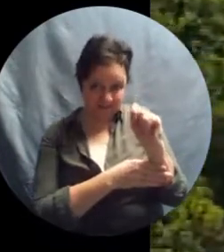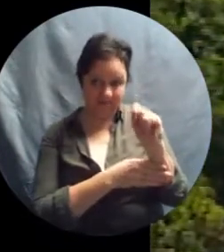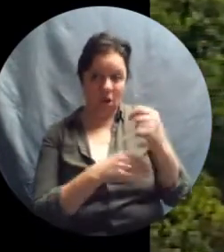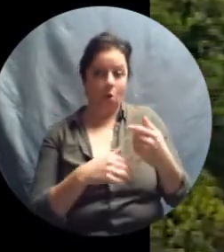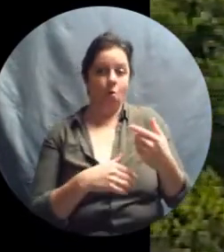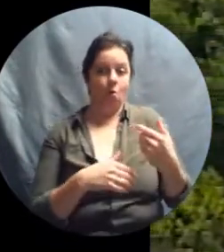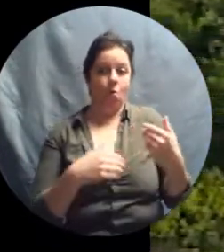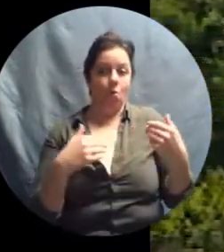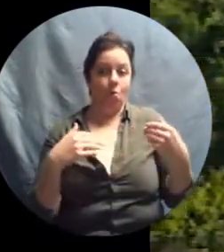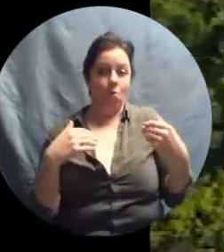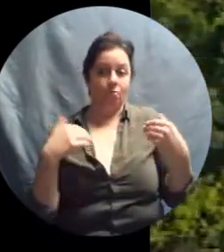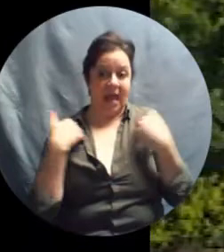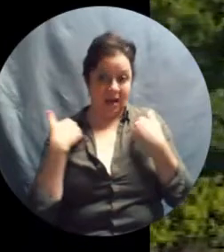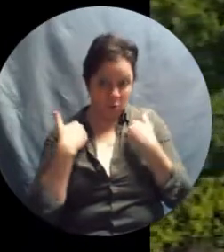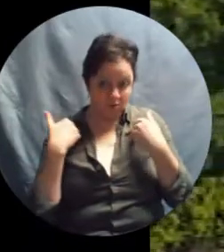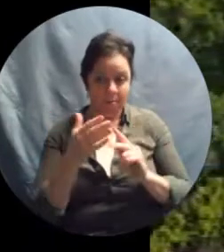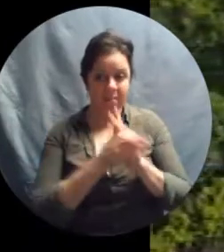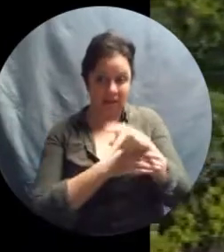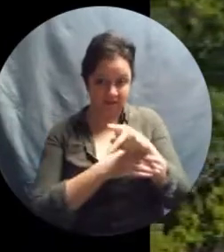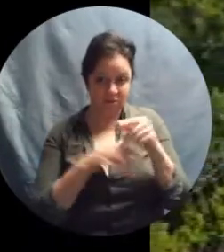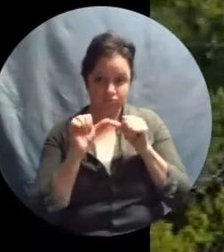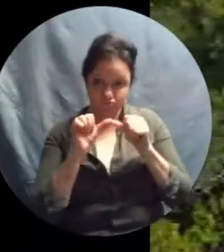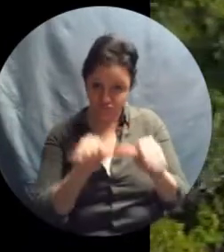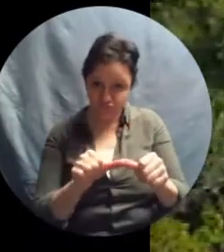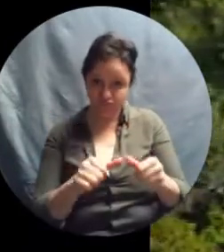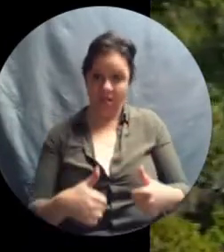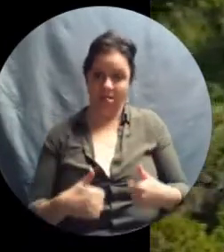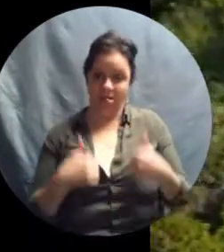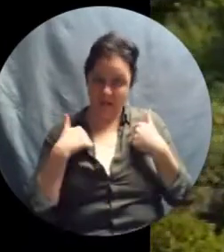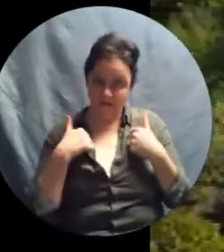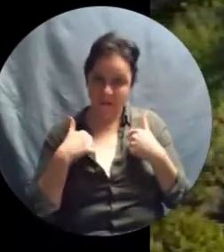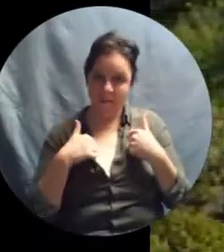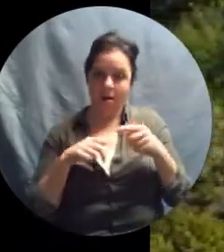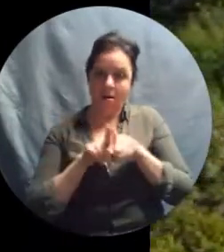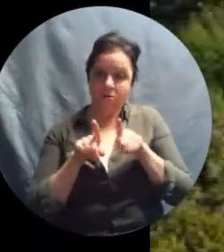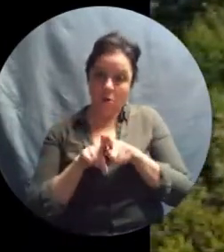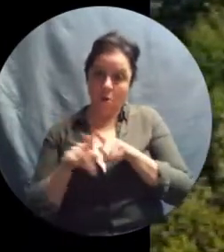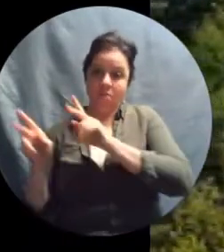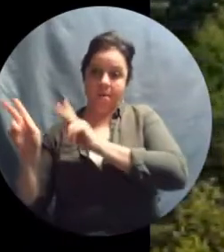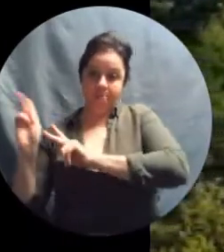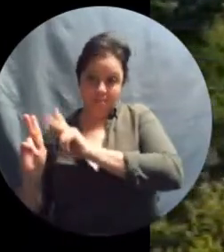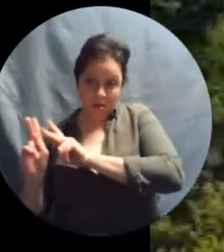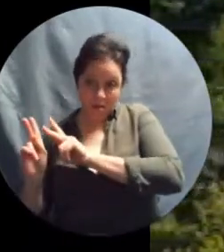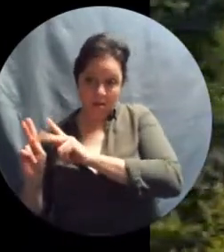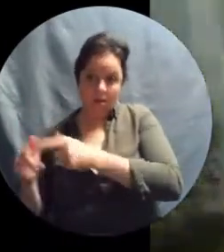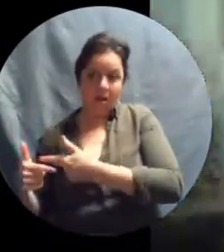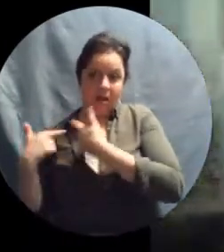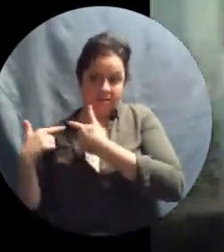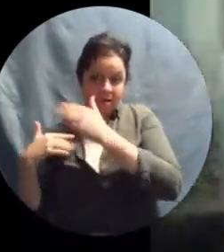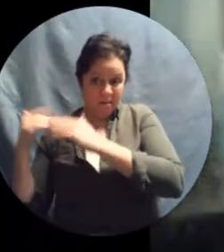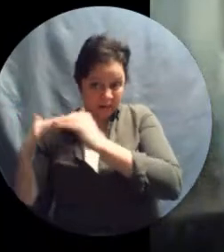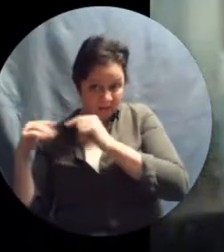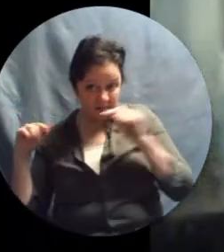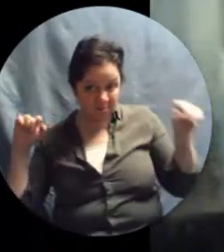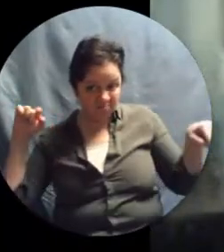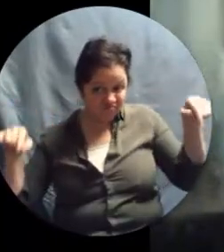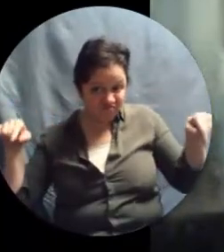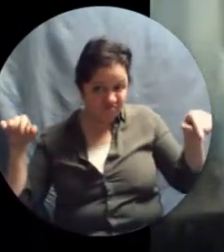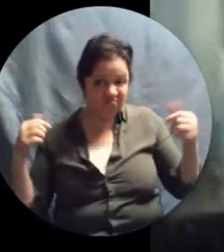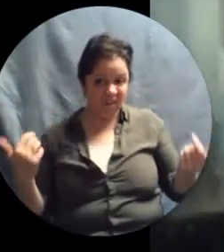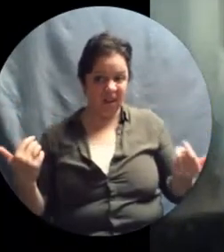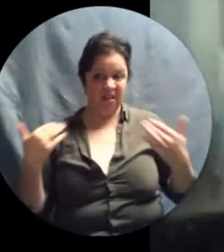in. And then also, the people who are living in these areas get the benefit of having some nature around them. So it was a well thought out